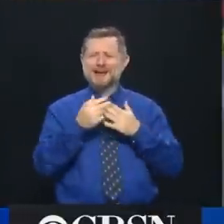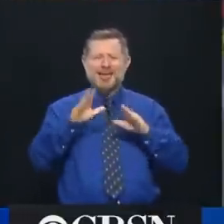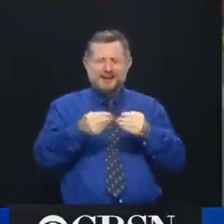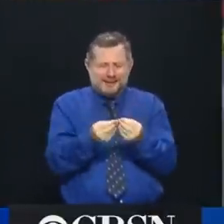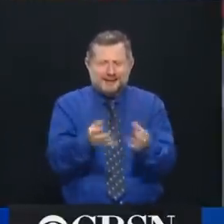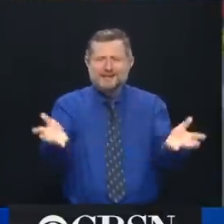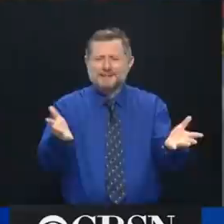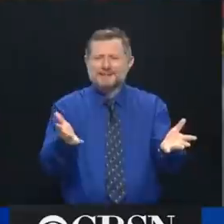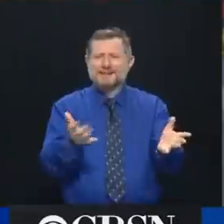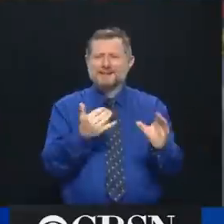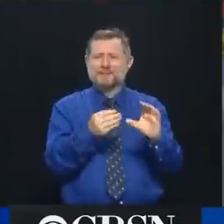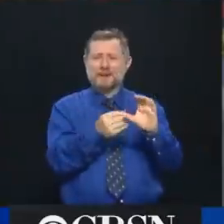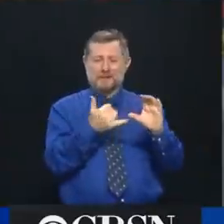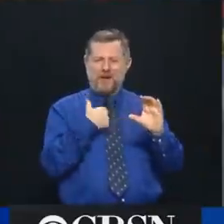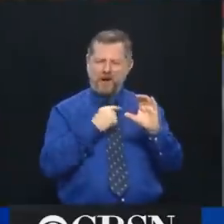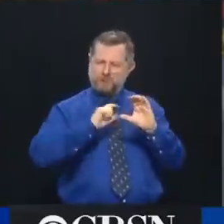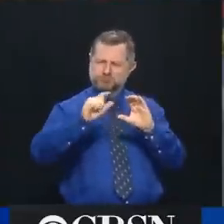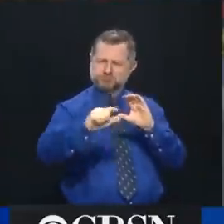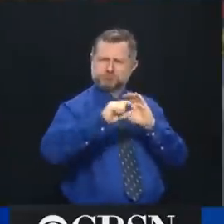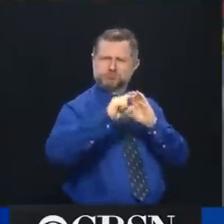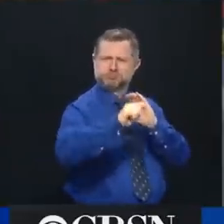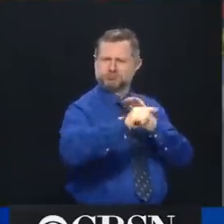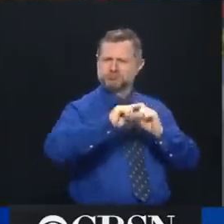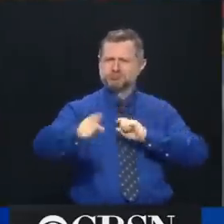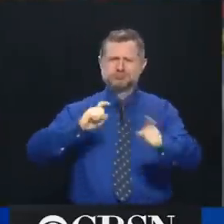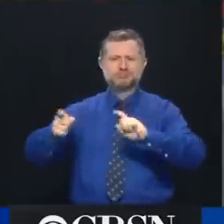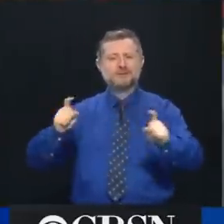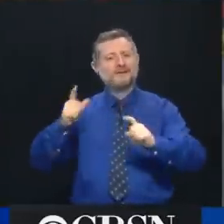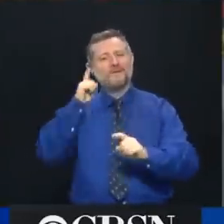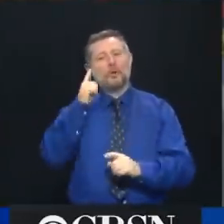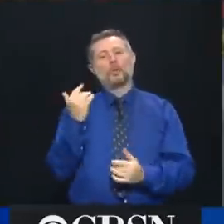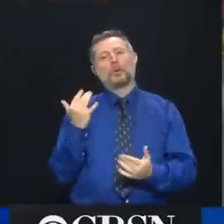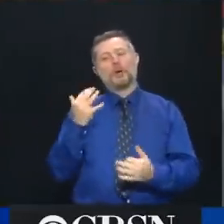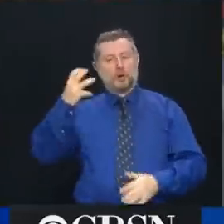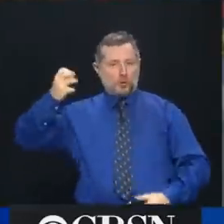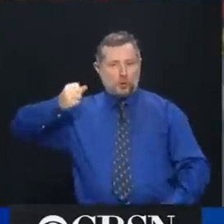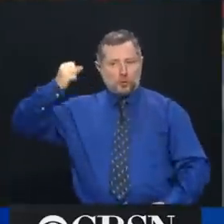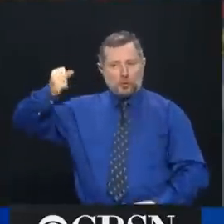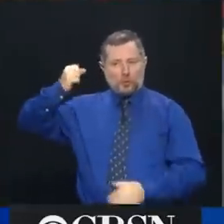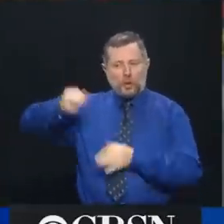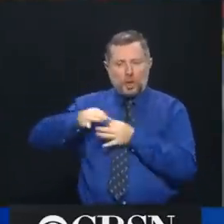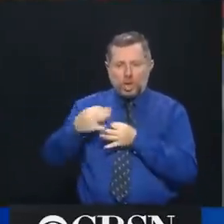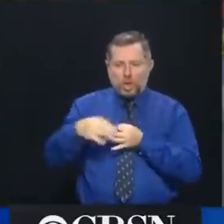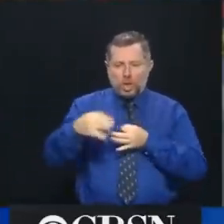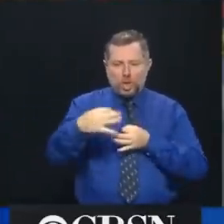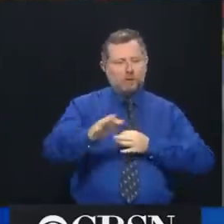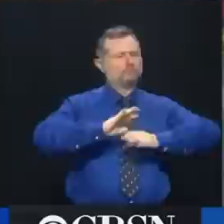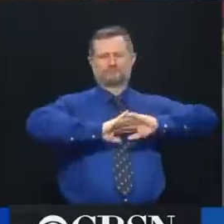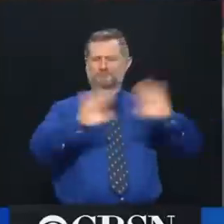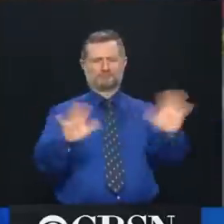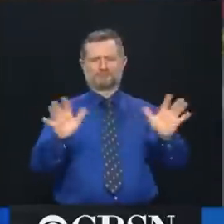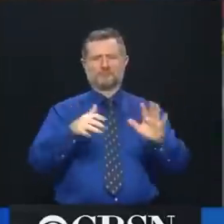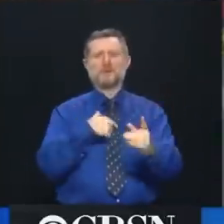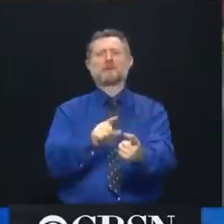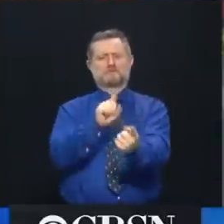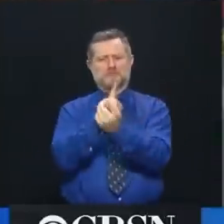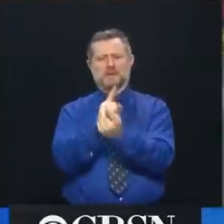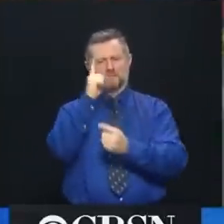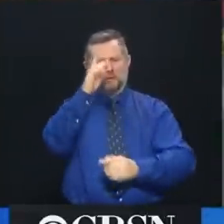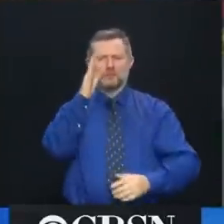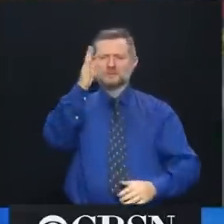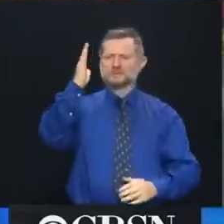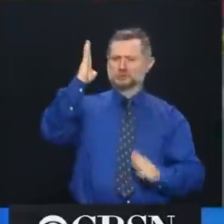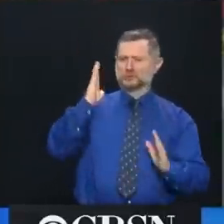out now i want it out with no more excuses and delays i met with assembly speaker hasty and senate